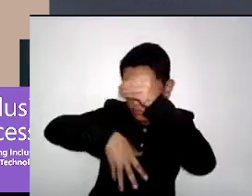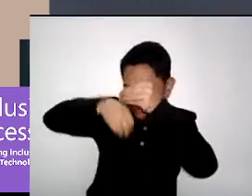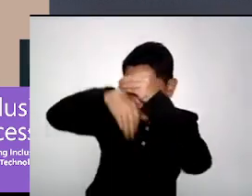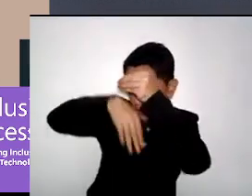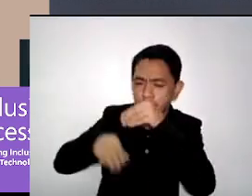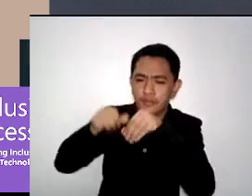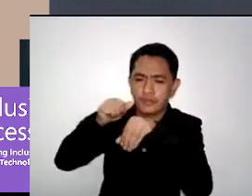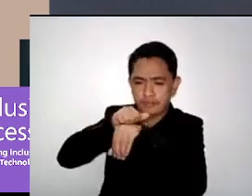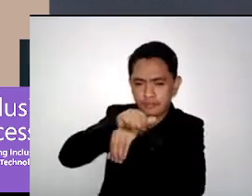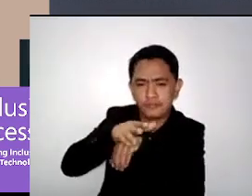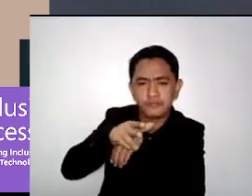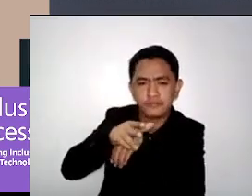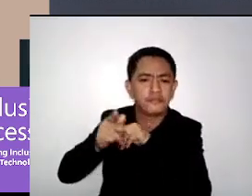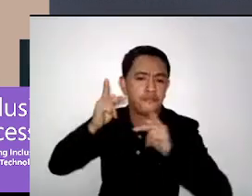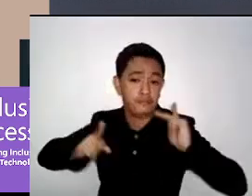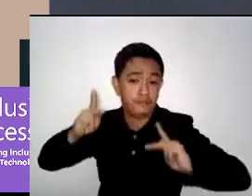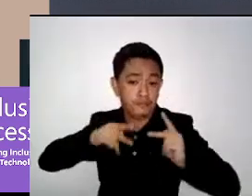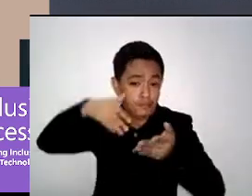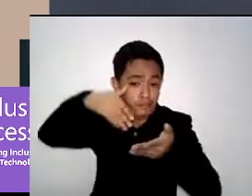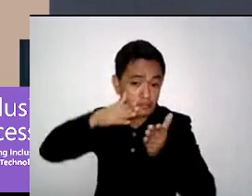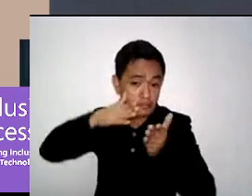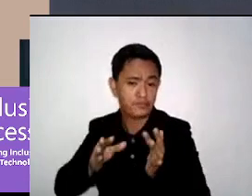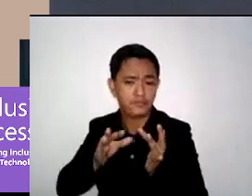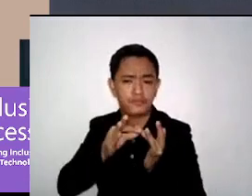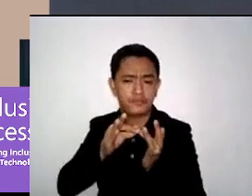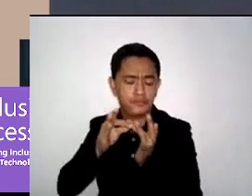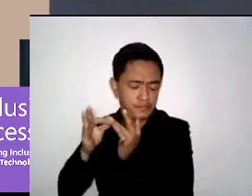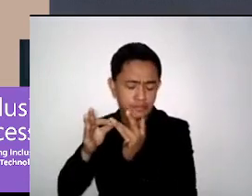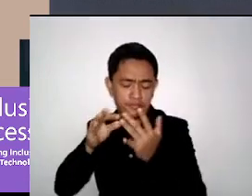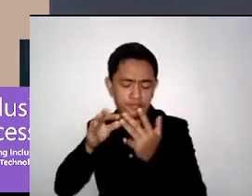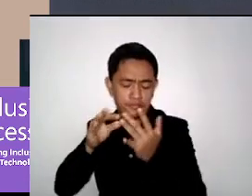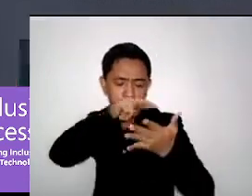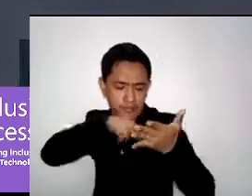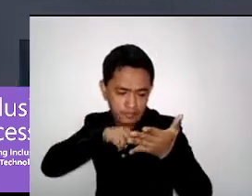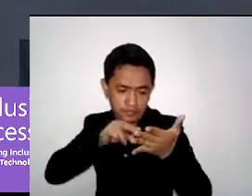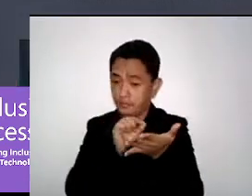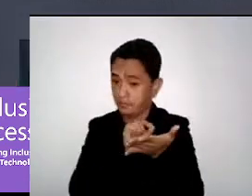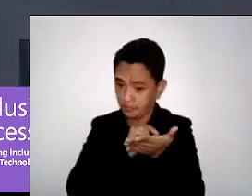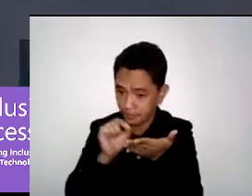learners, especially in reading and writing. So let's begin.